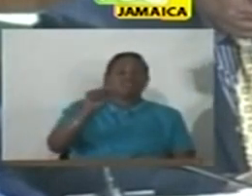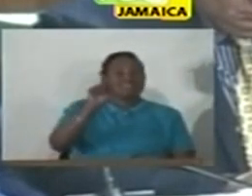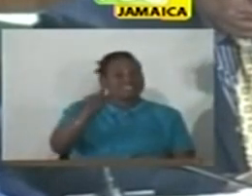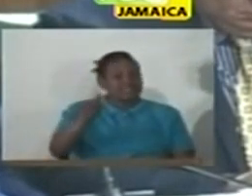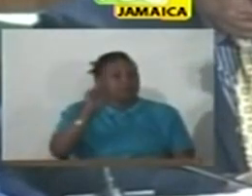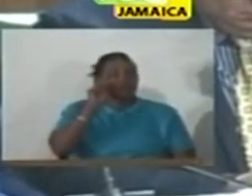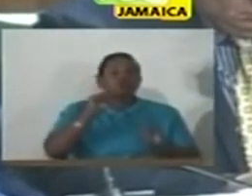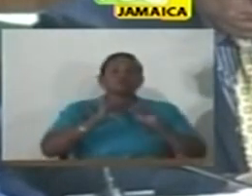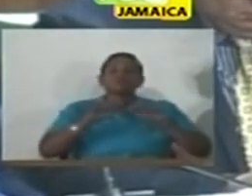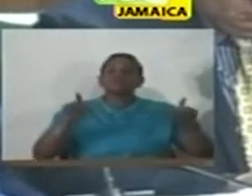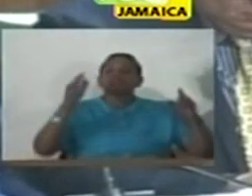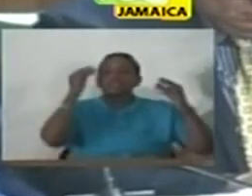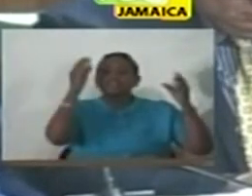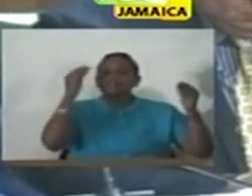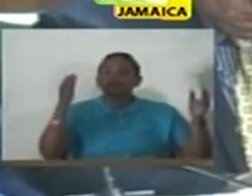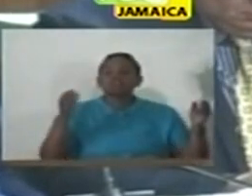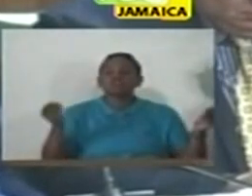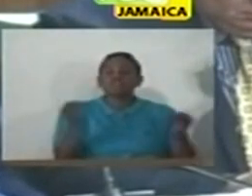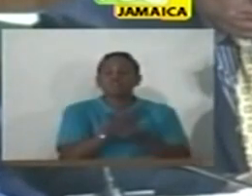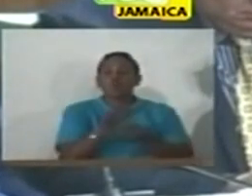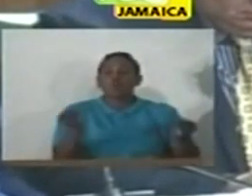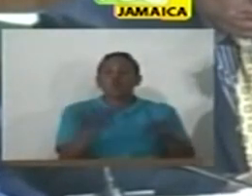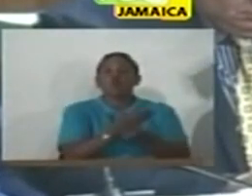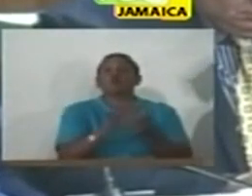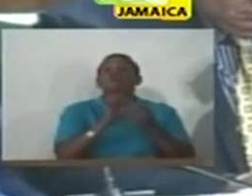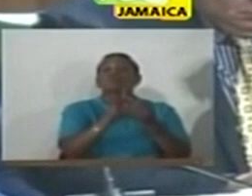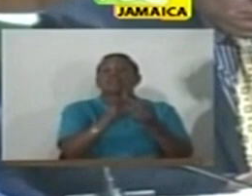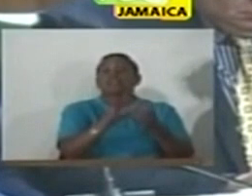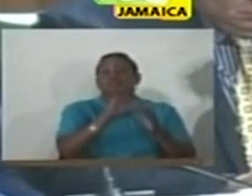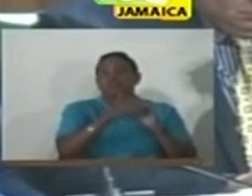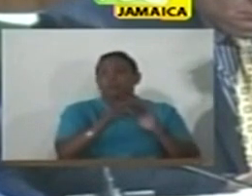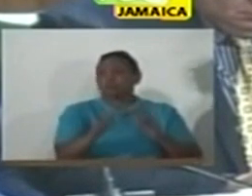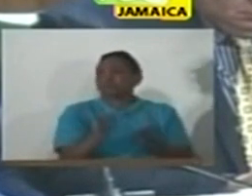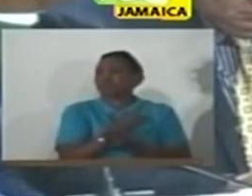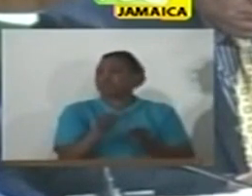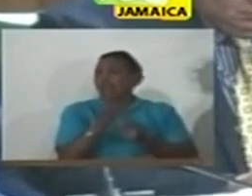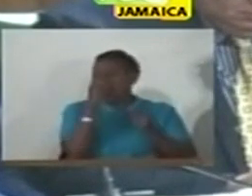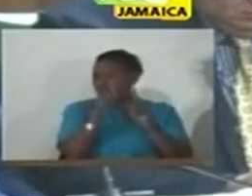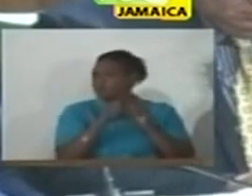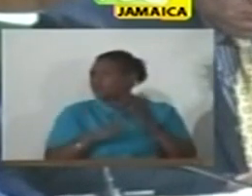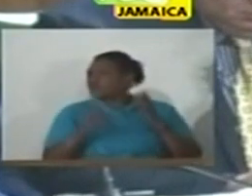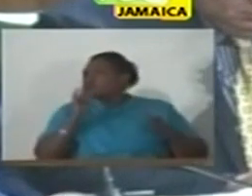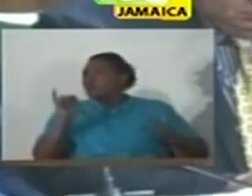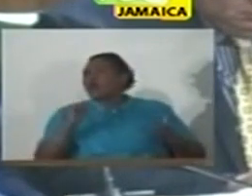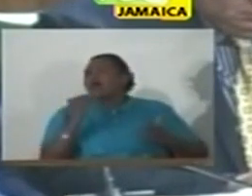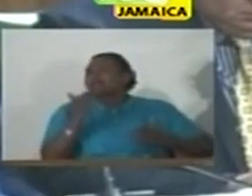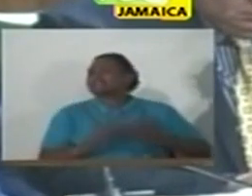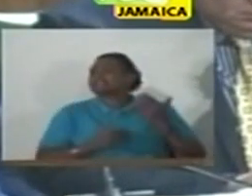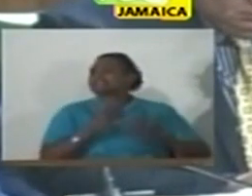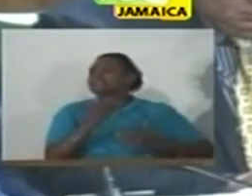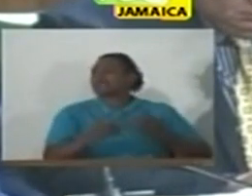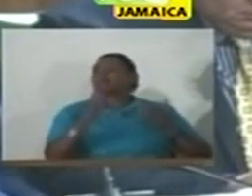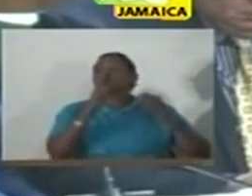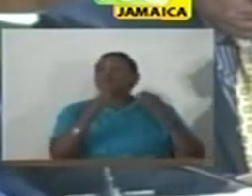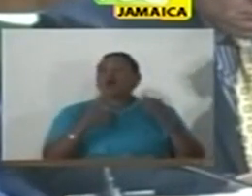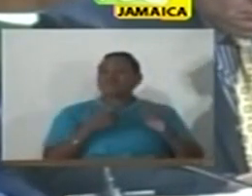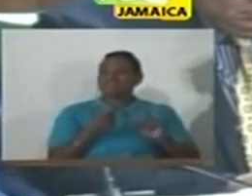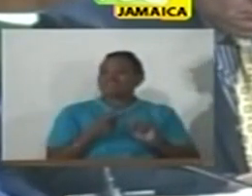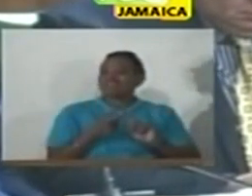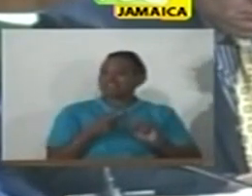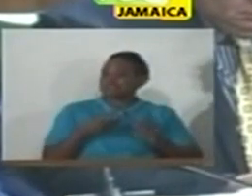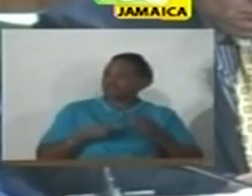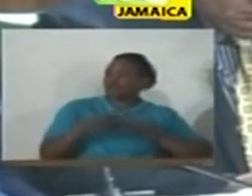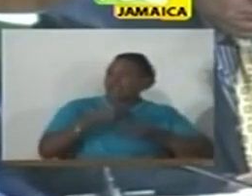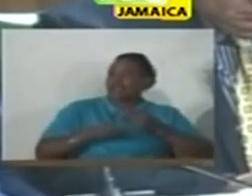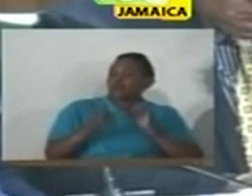of information flow concerning Jamaica's trade agreements and the steps needed to conduct effective trading with